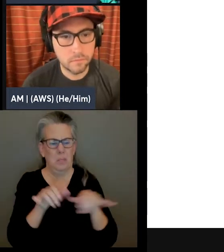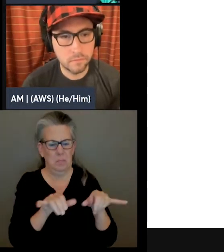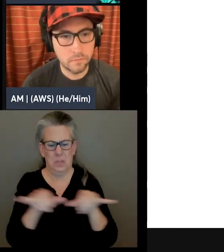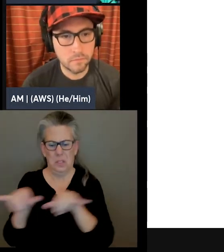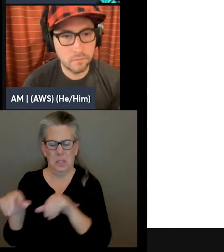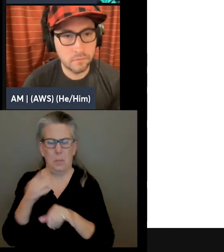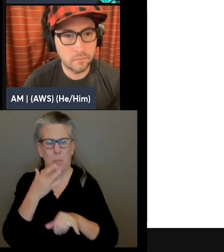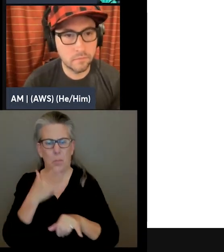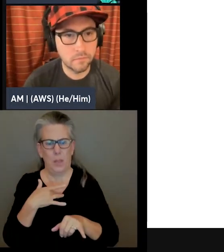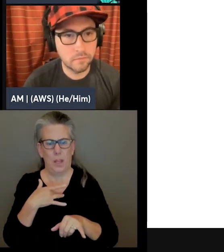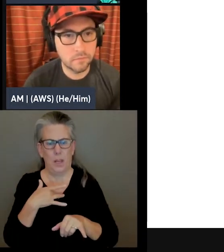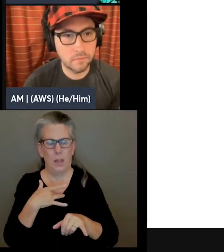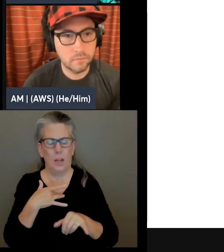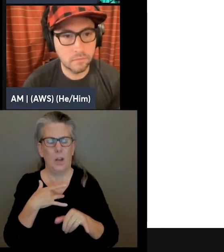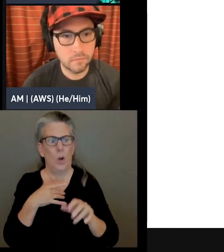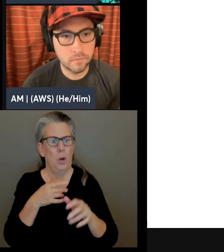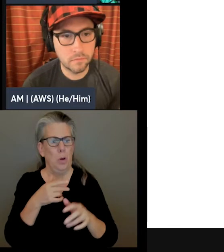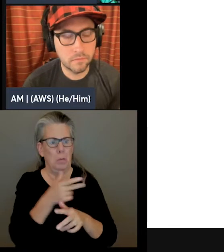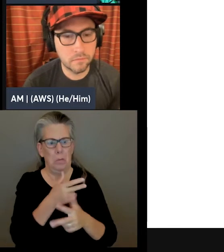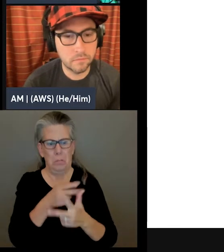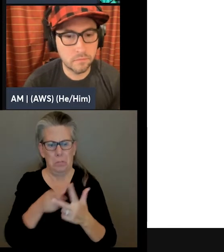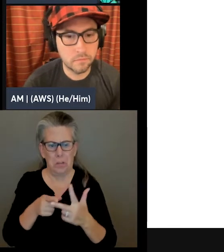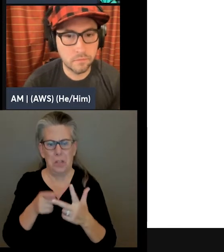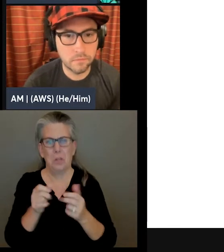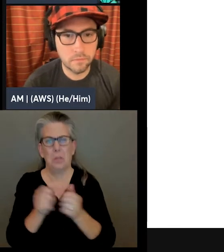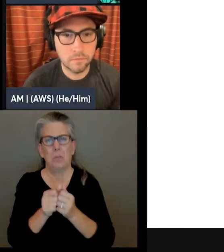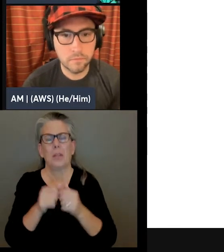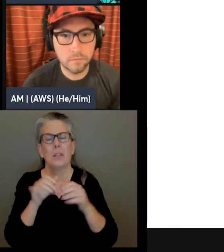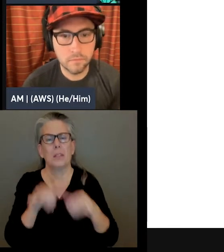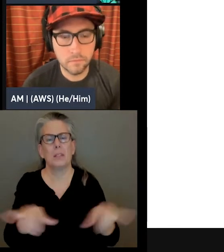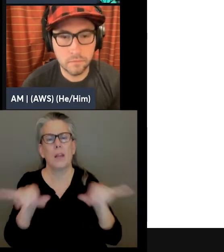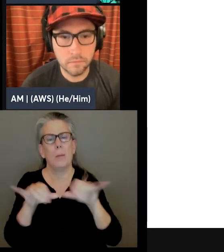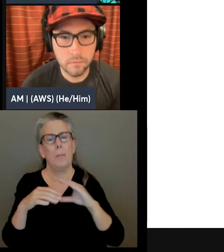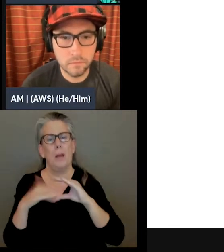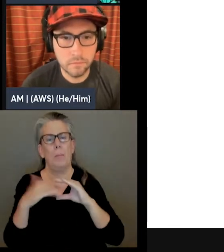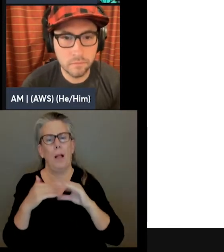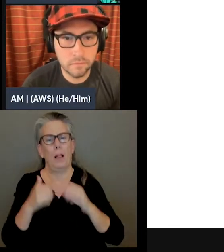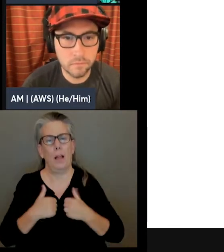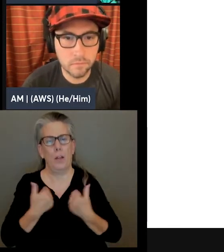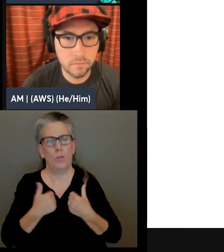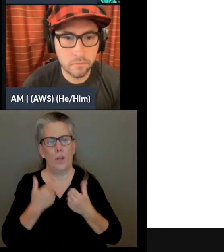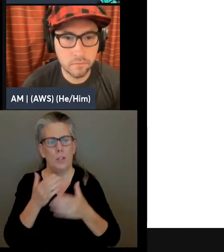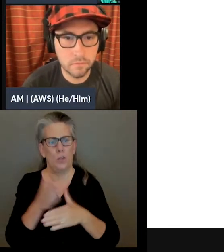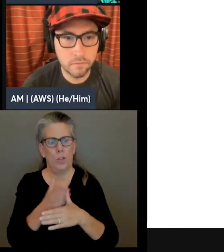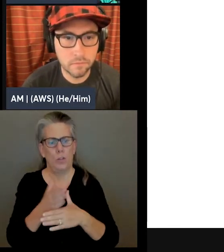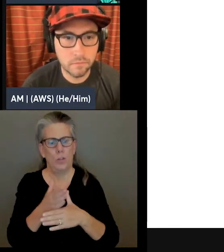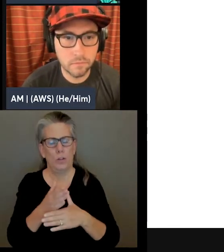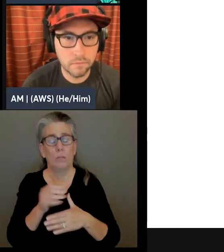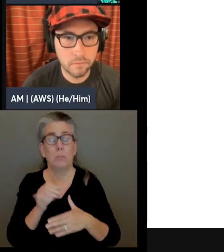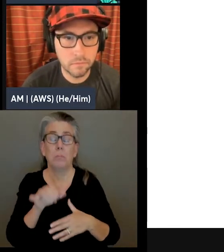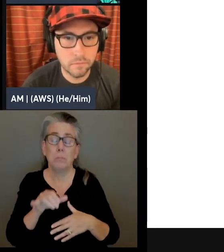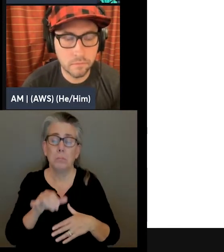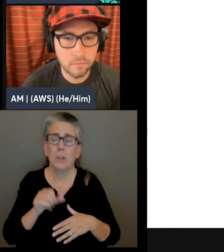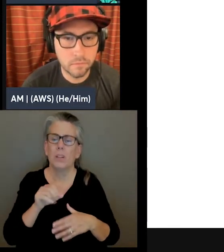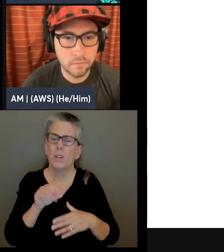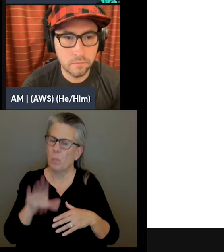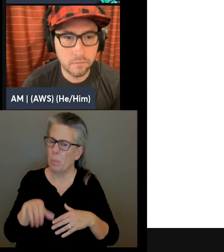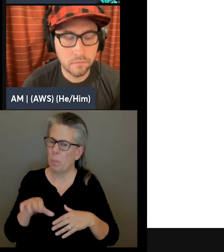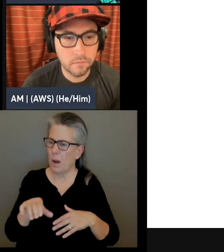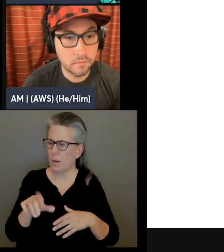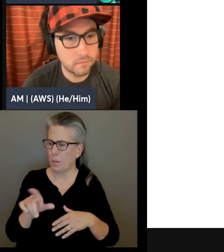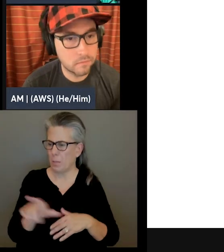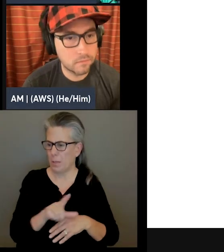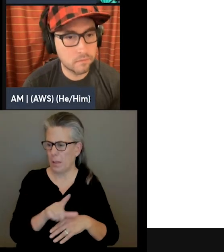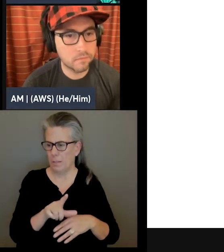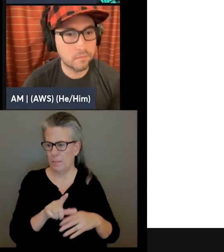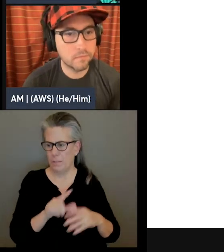email address. Yeah. So that bottom left corner is kind of what's starting to actually put it together in my head